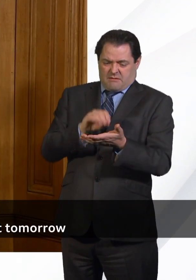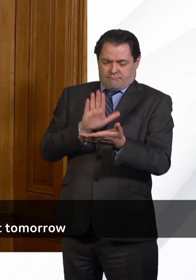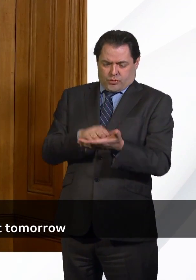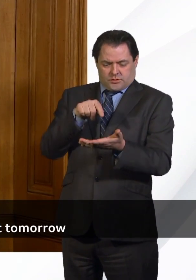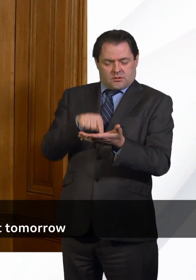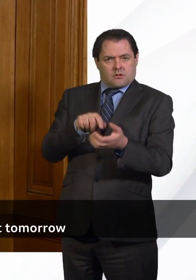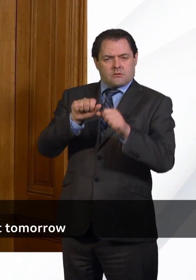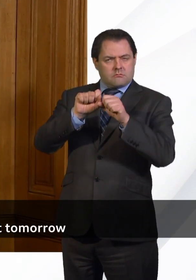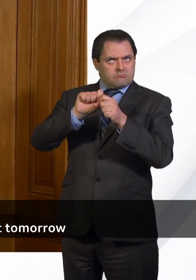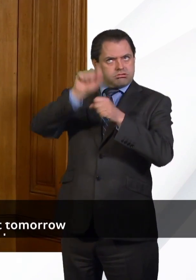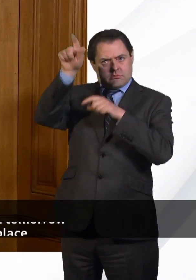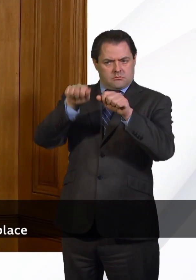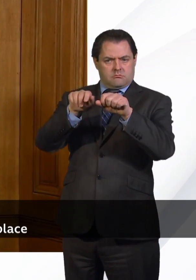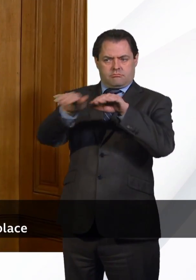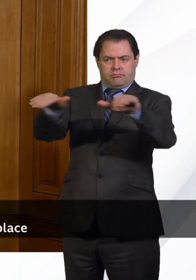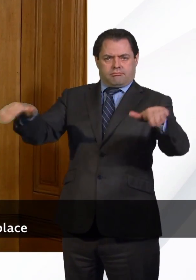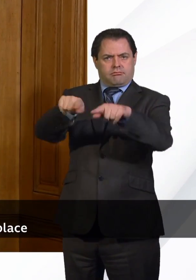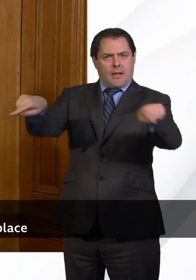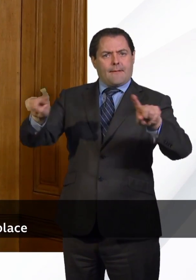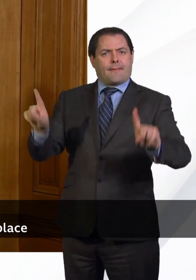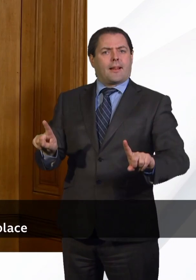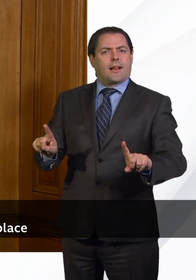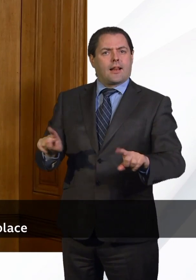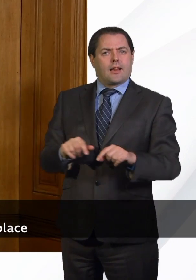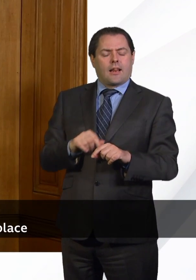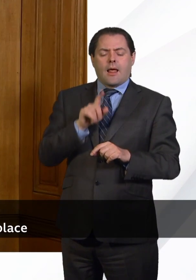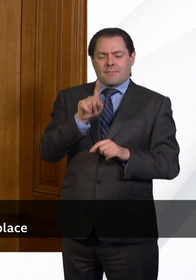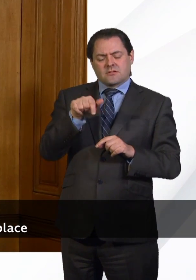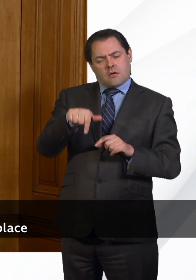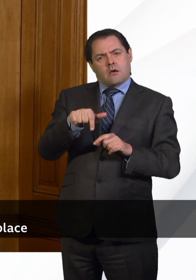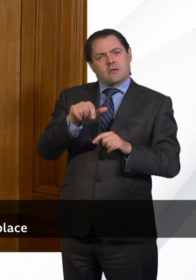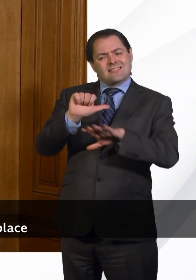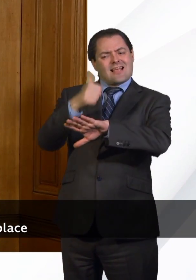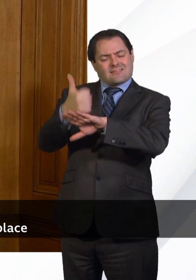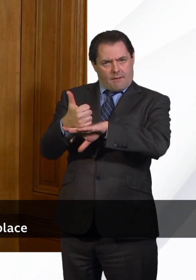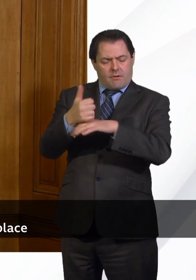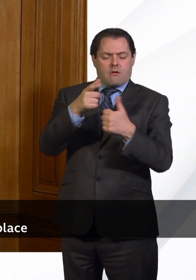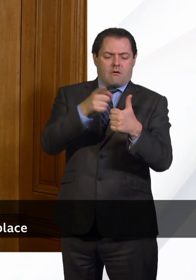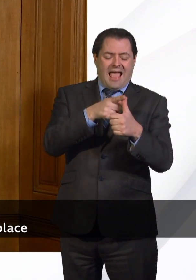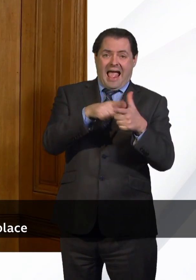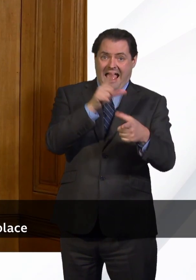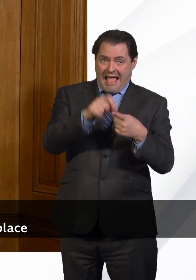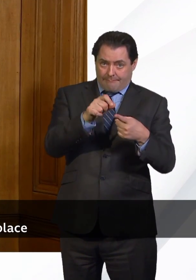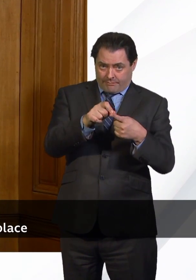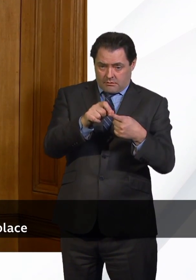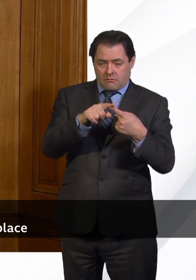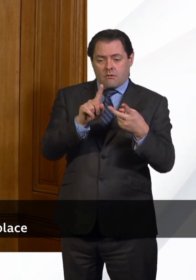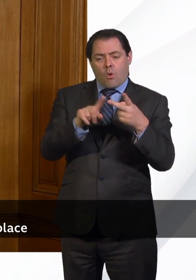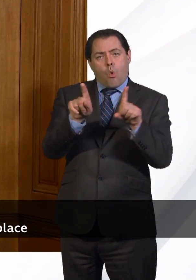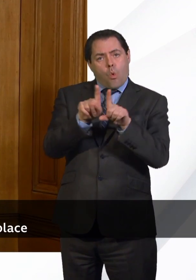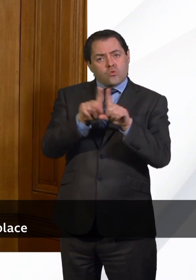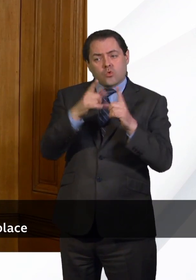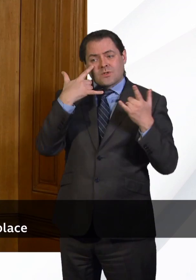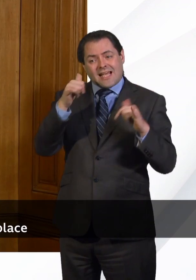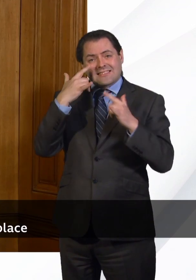program that we're putting in place is an integrated program with the app, but also with contact tracing driven by testing. So access to